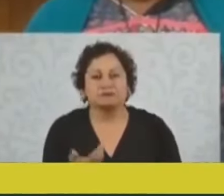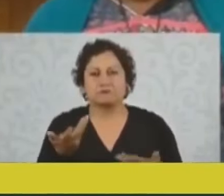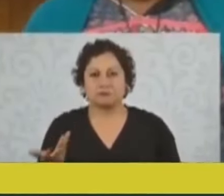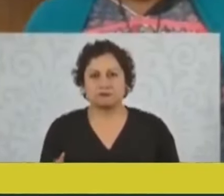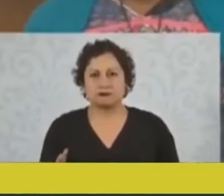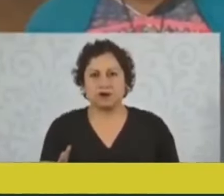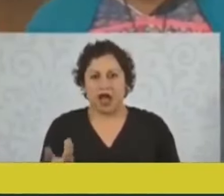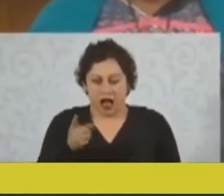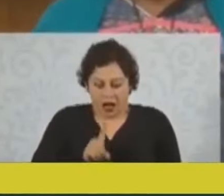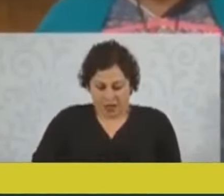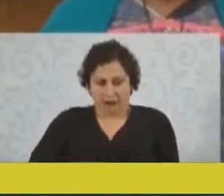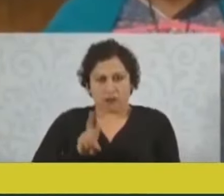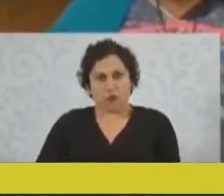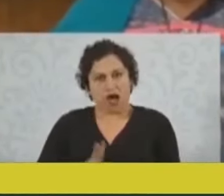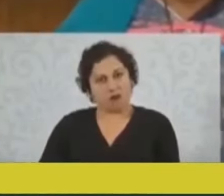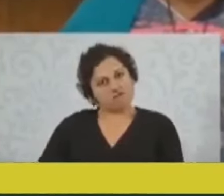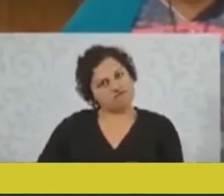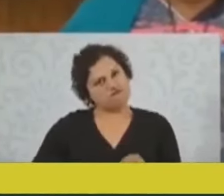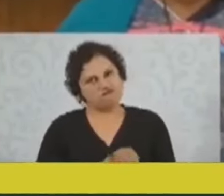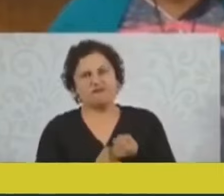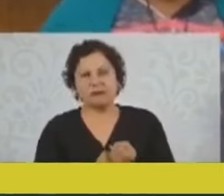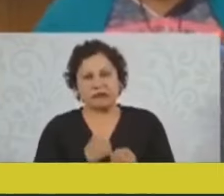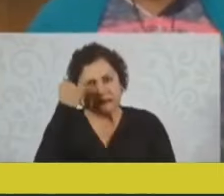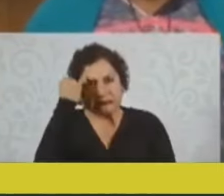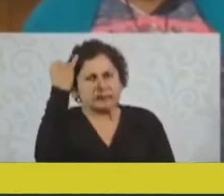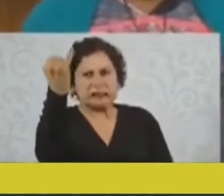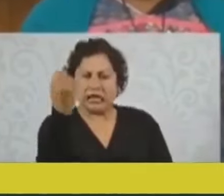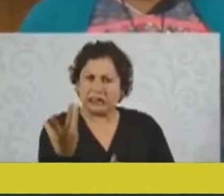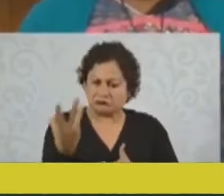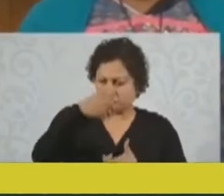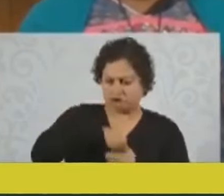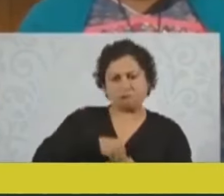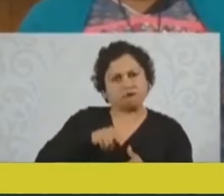means keeping our principles, our